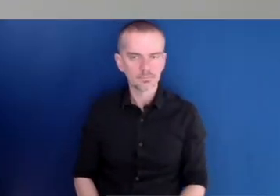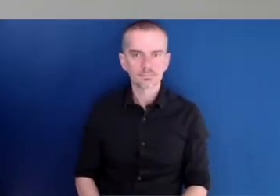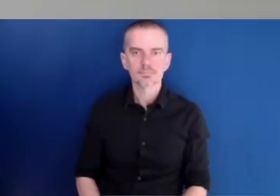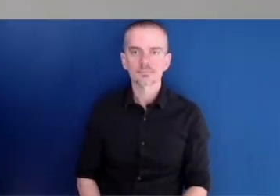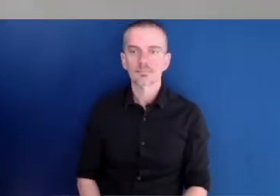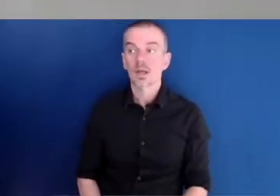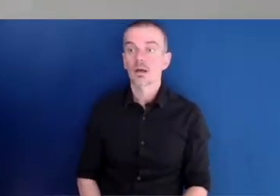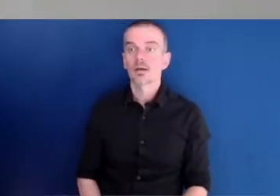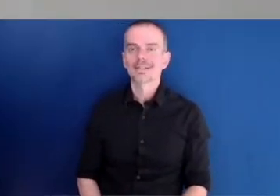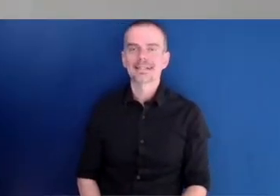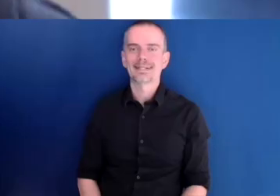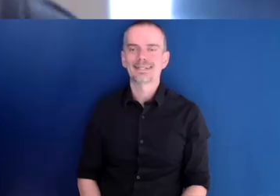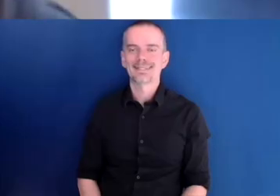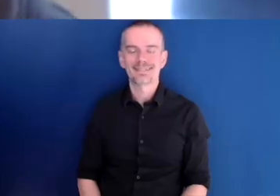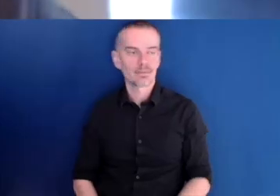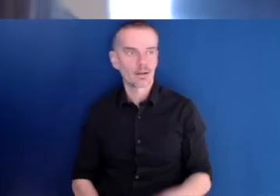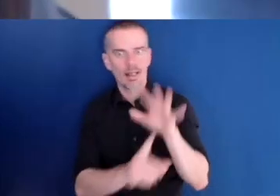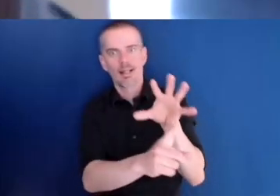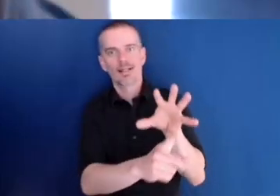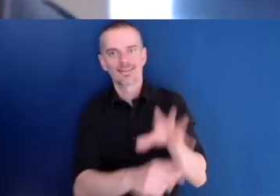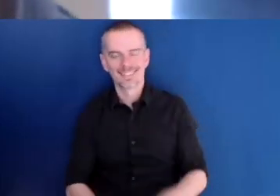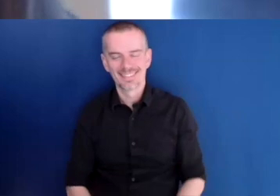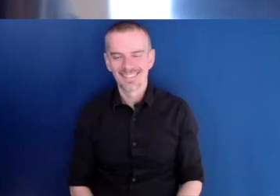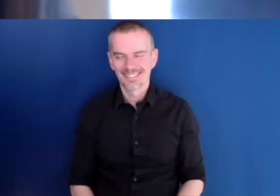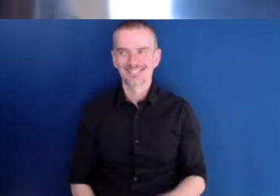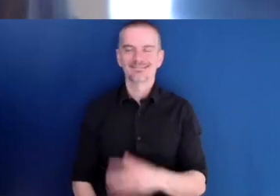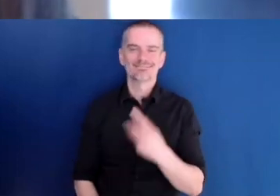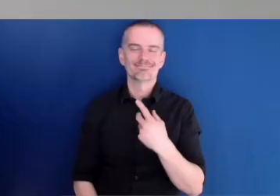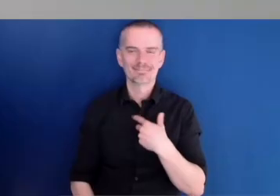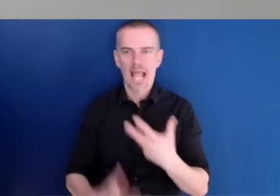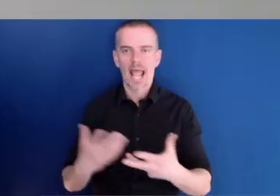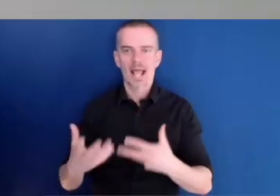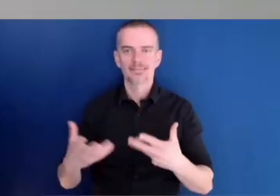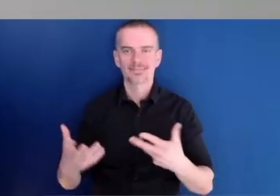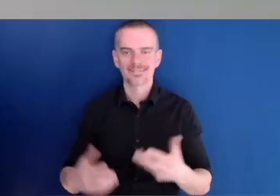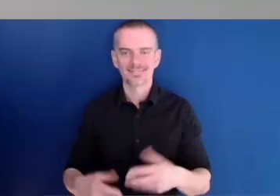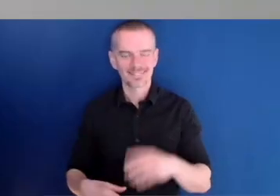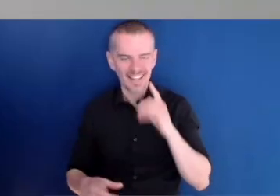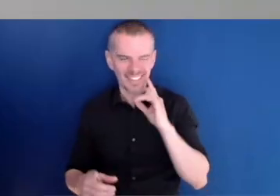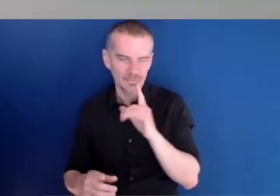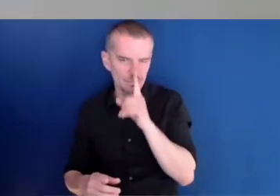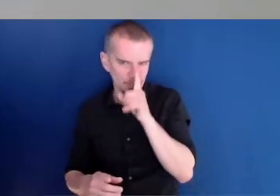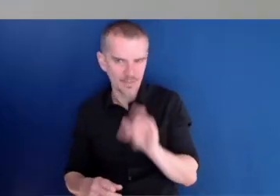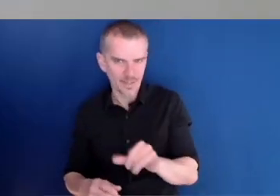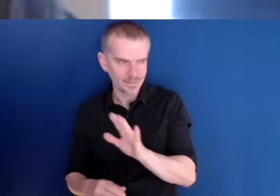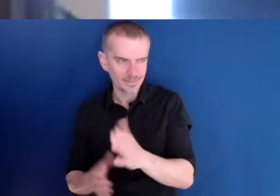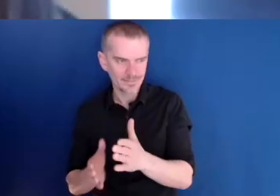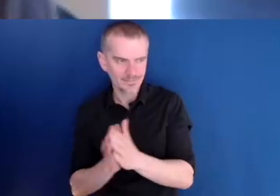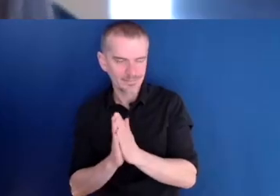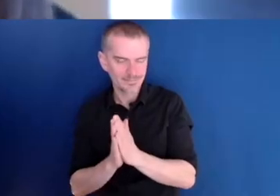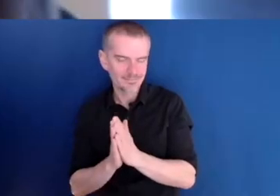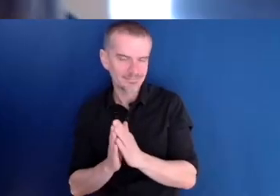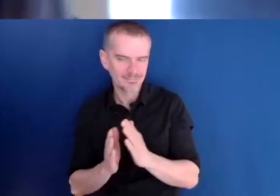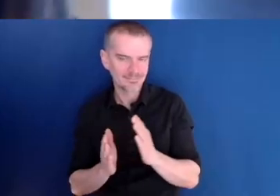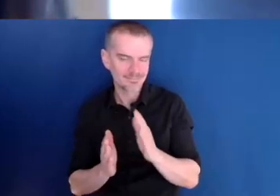Oh goodness. Sorry to put you on the spot. Yeah. I think that might be what we're trying to, what the question is